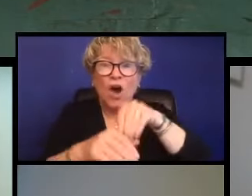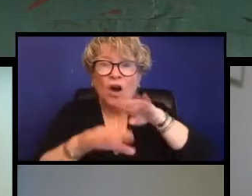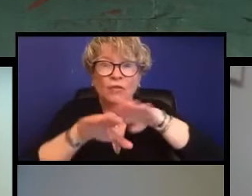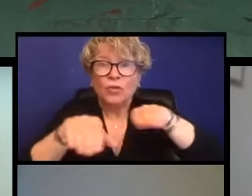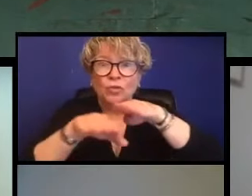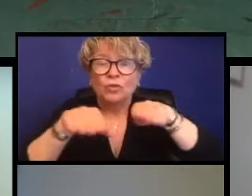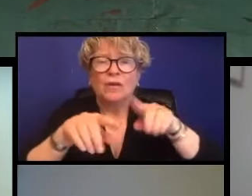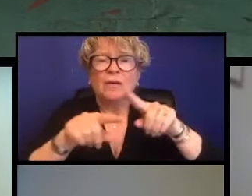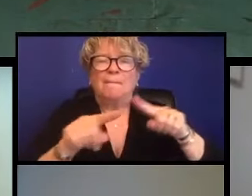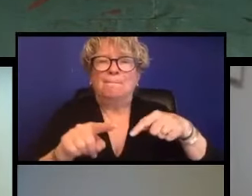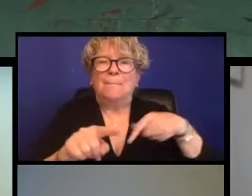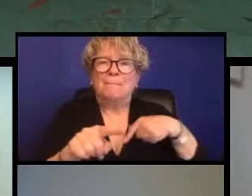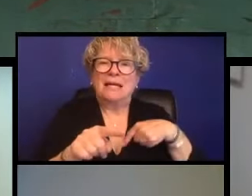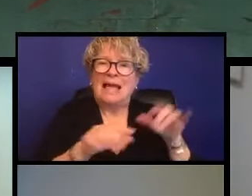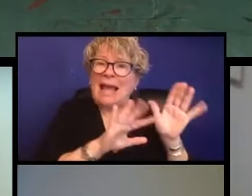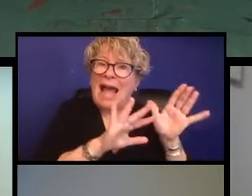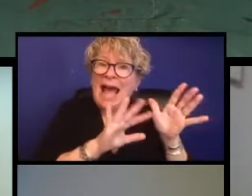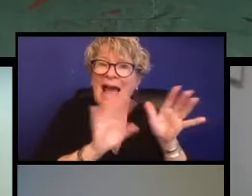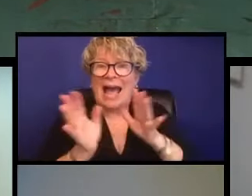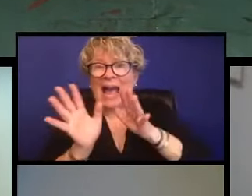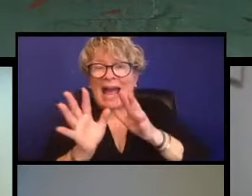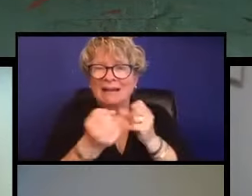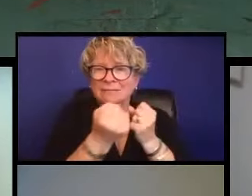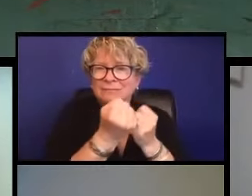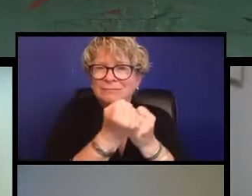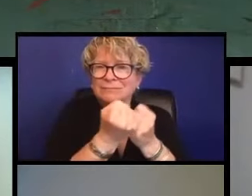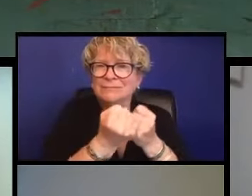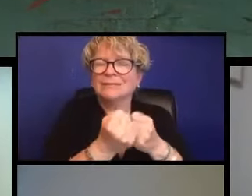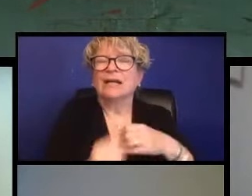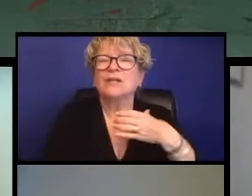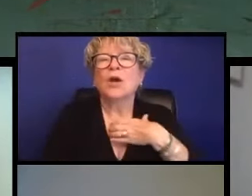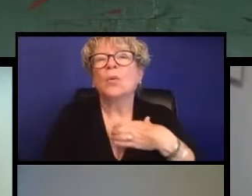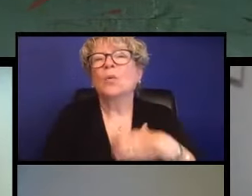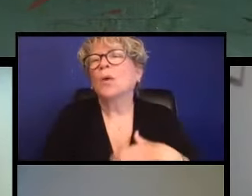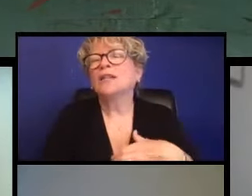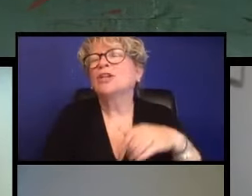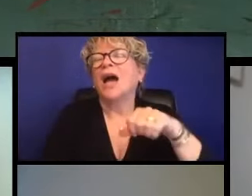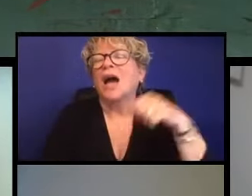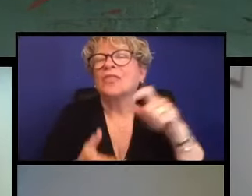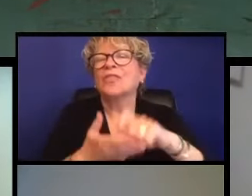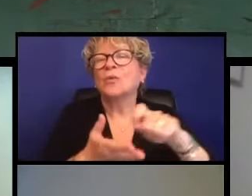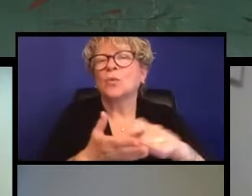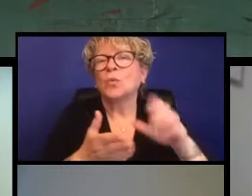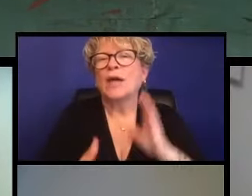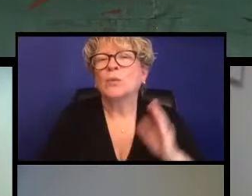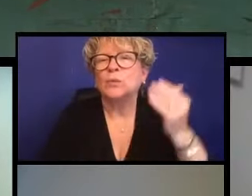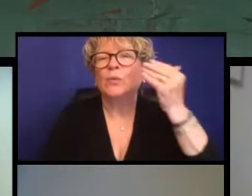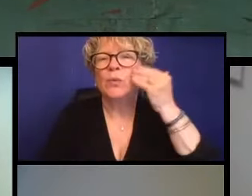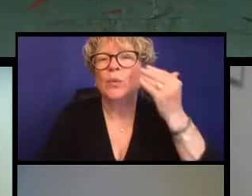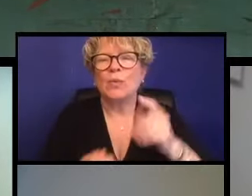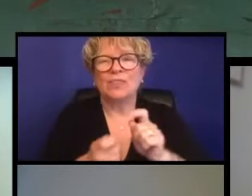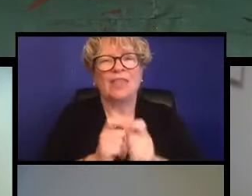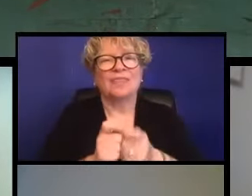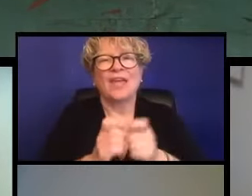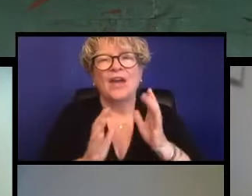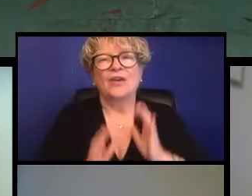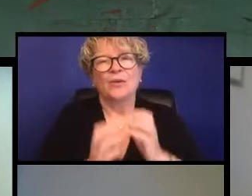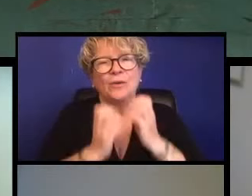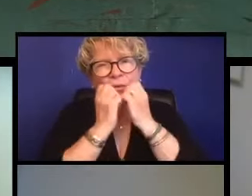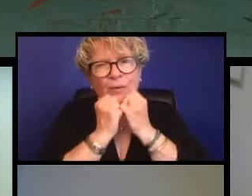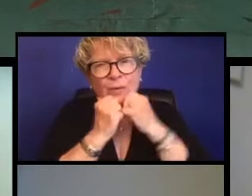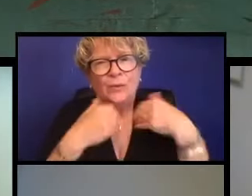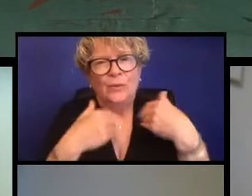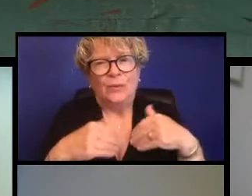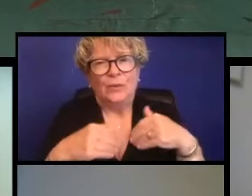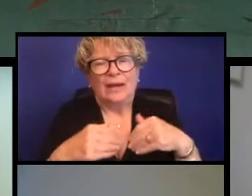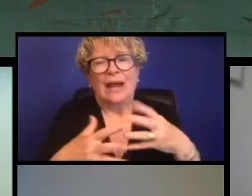I kind of wish more writers knew how much editors cared about their craft and their well-being as writers.